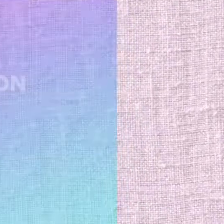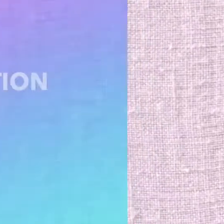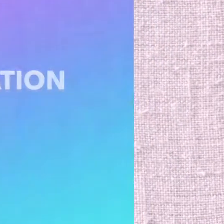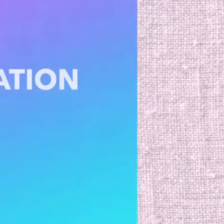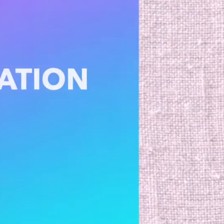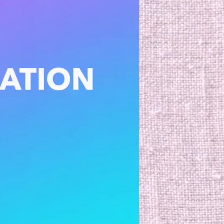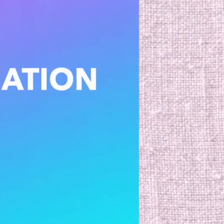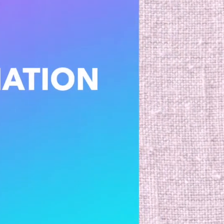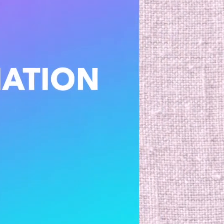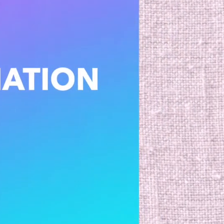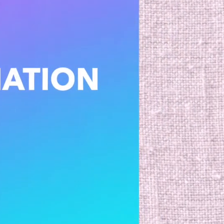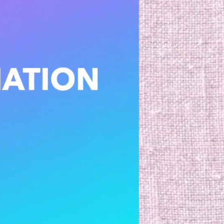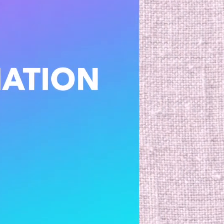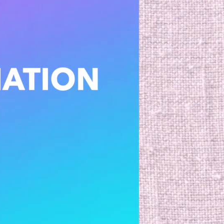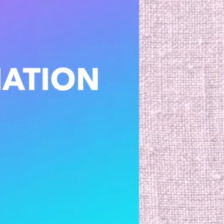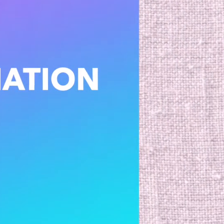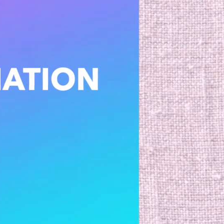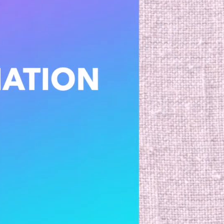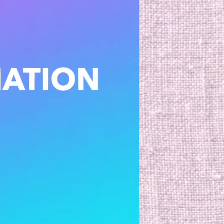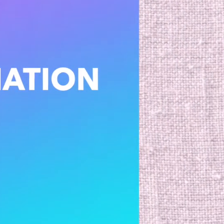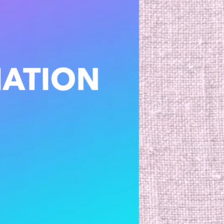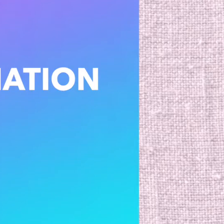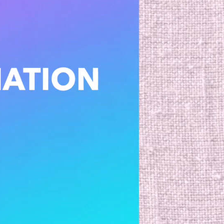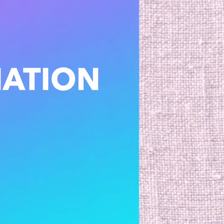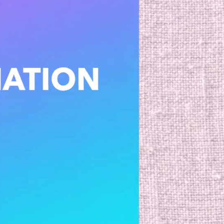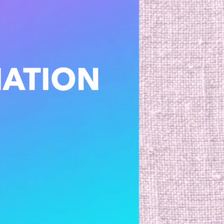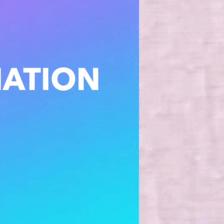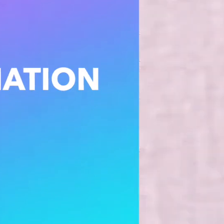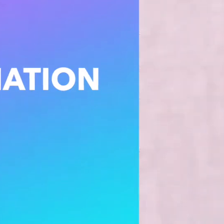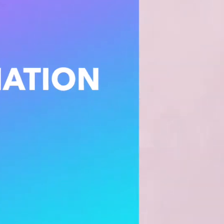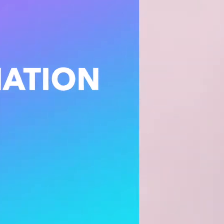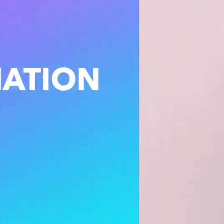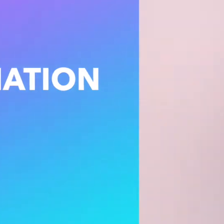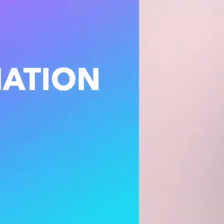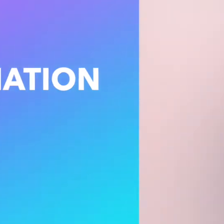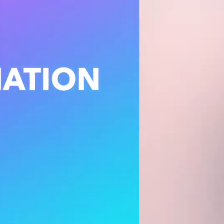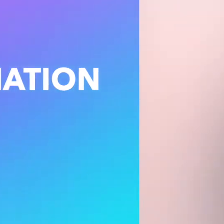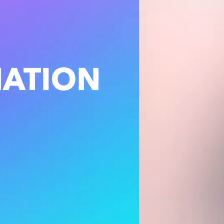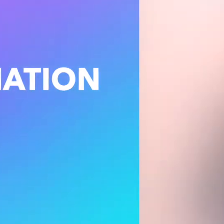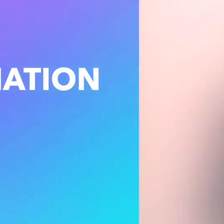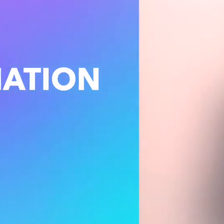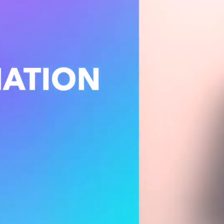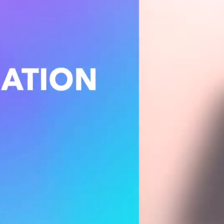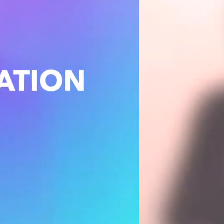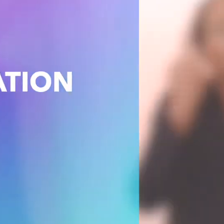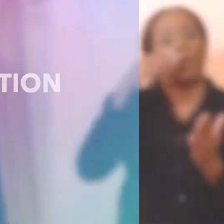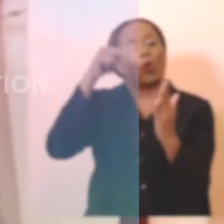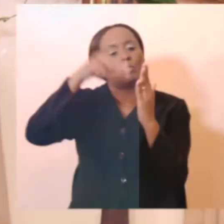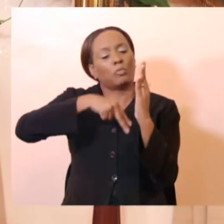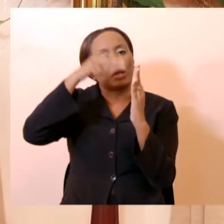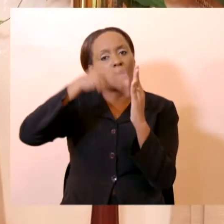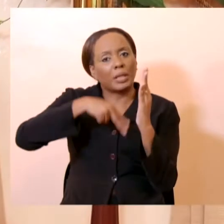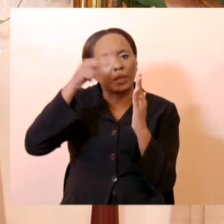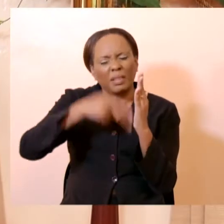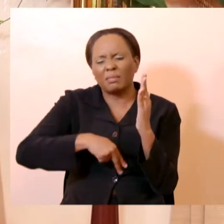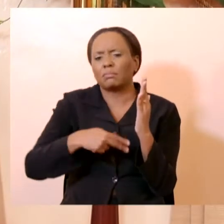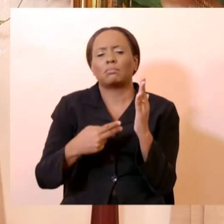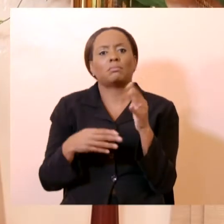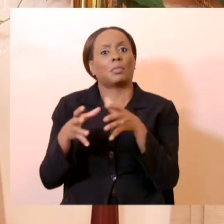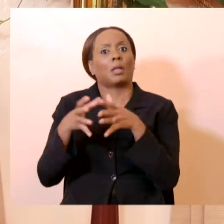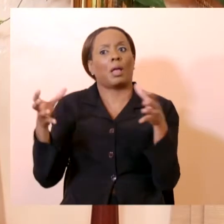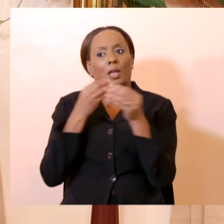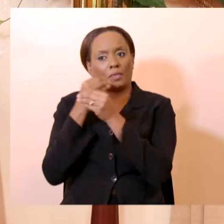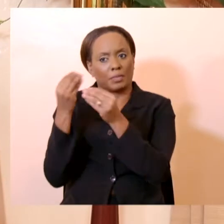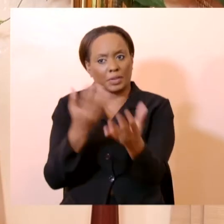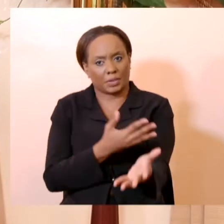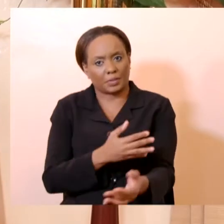There's a lot of literature, there's a lot of media coverage, there are a lot of questions. Remember that vaccines, they